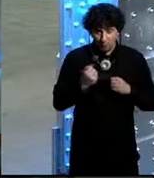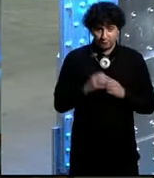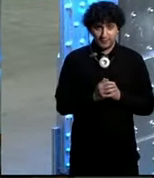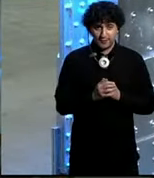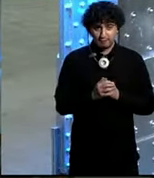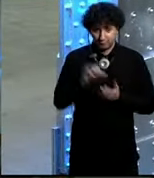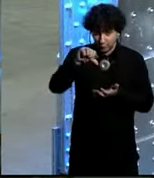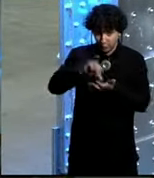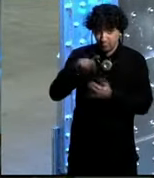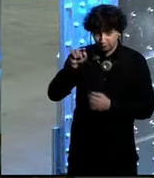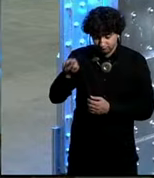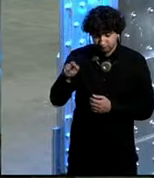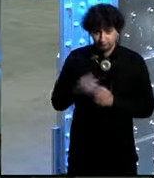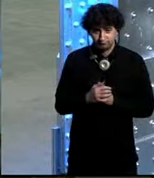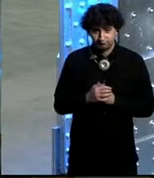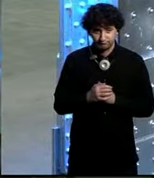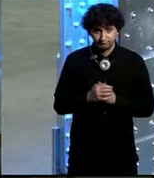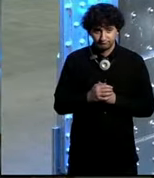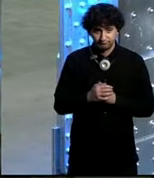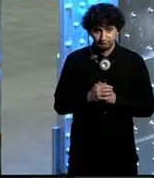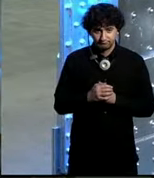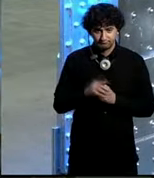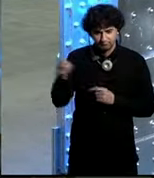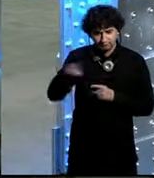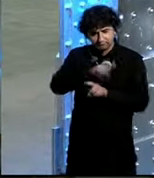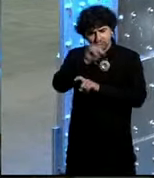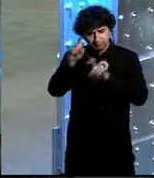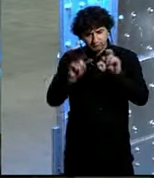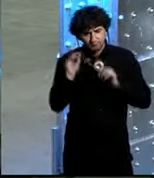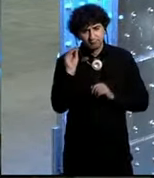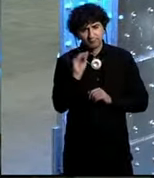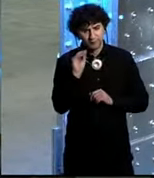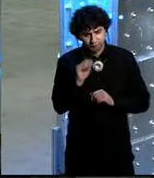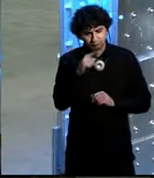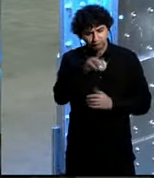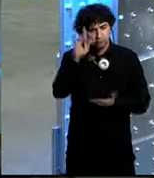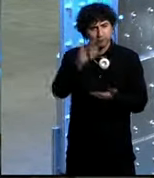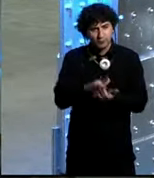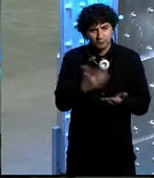well. In Bogota, where this question was launched from,